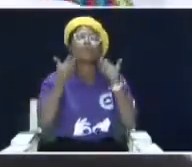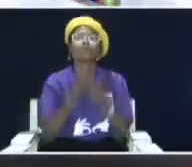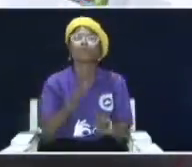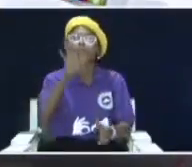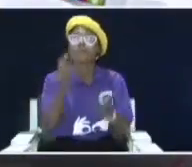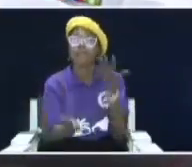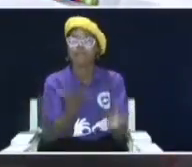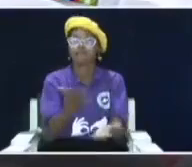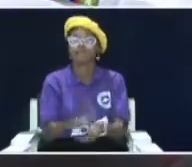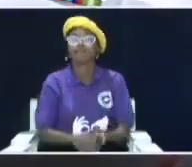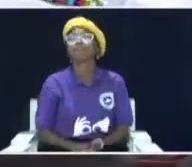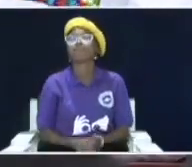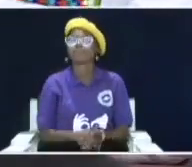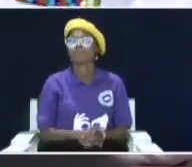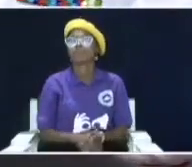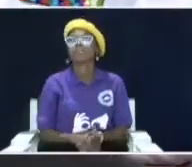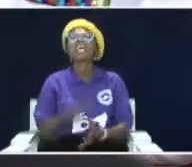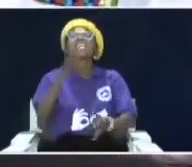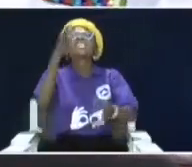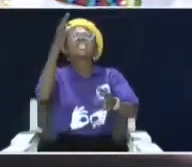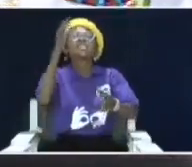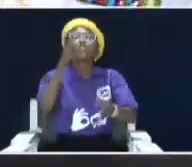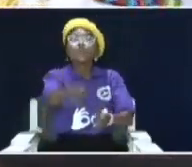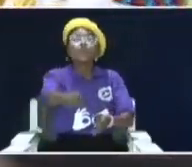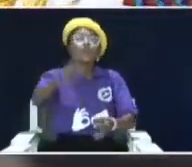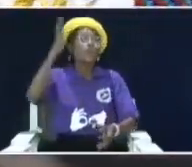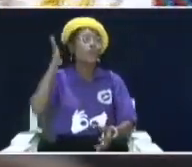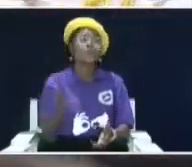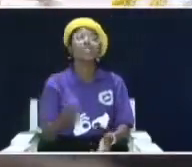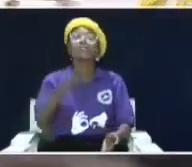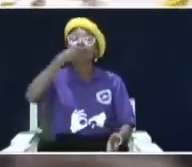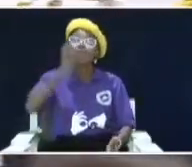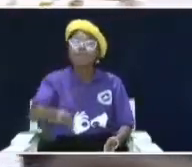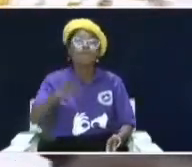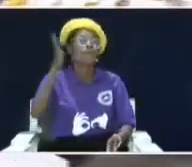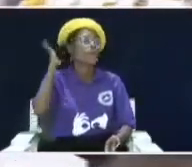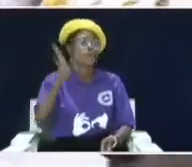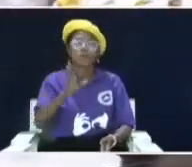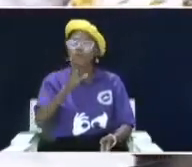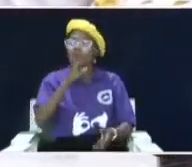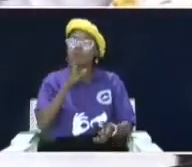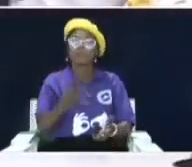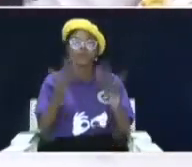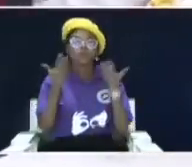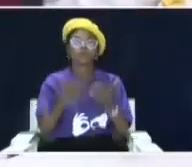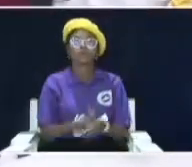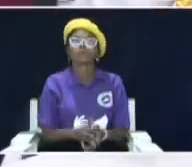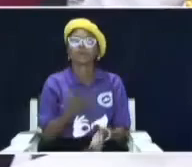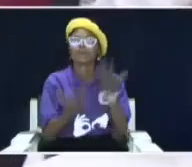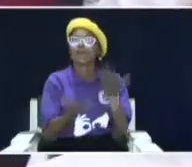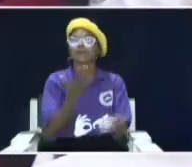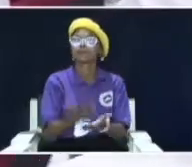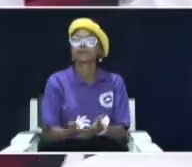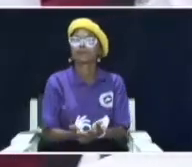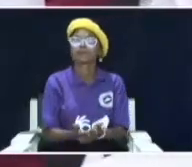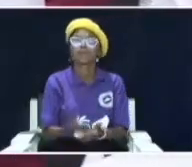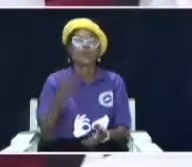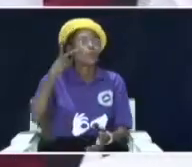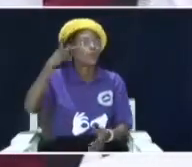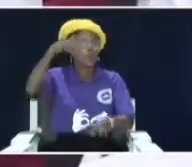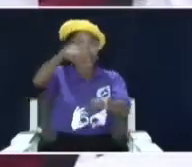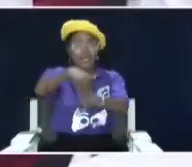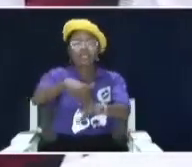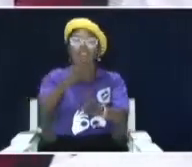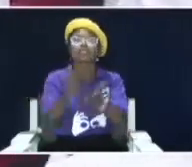I said, evil will be roasted in the mighty name of the Lord Jesus. Look at